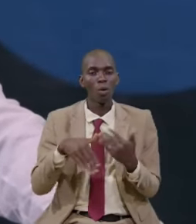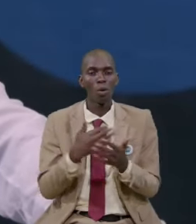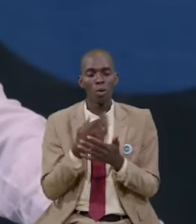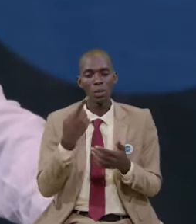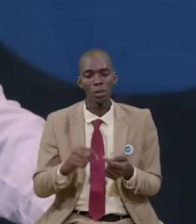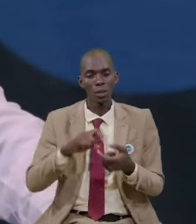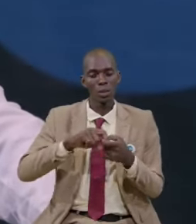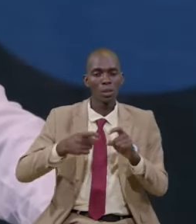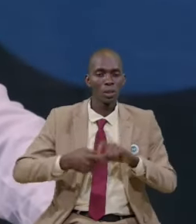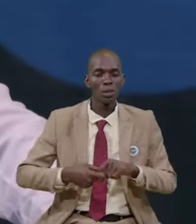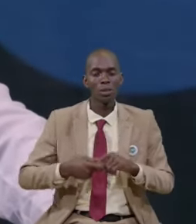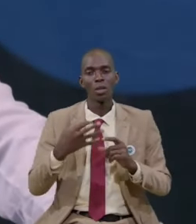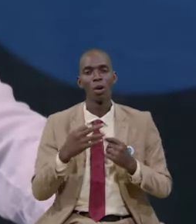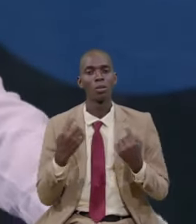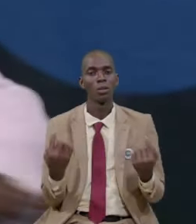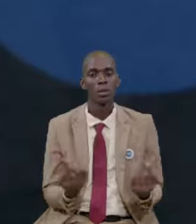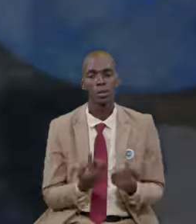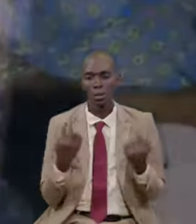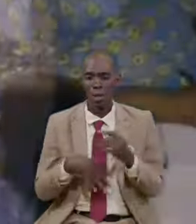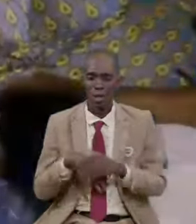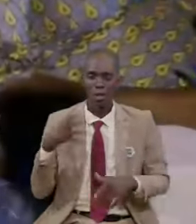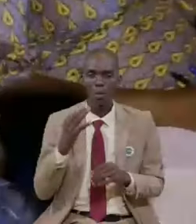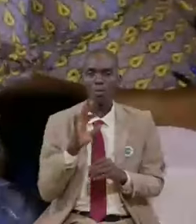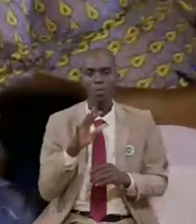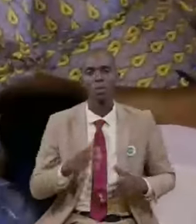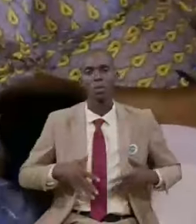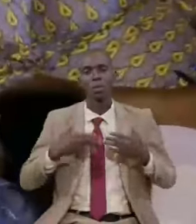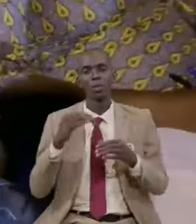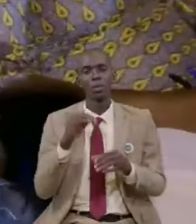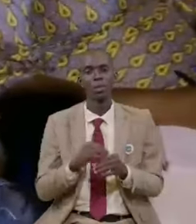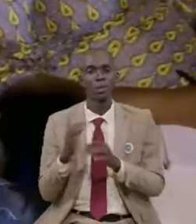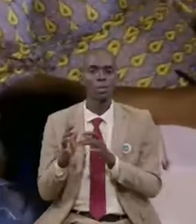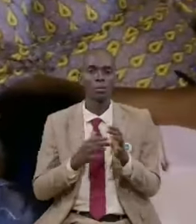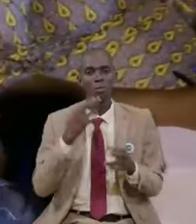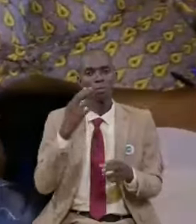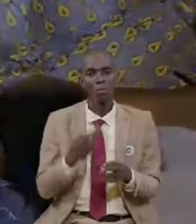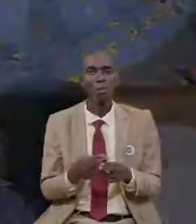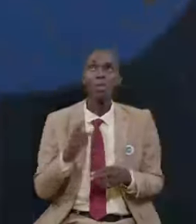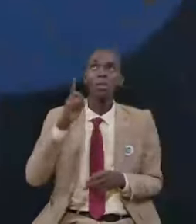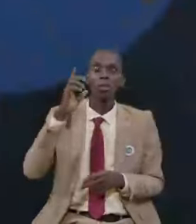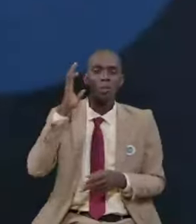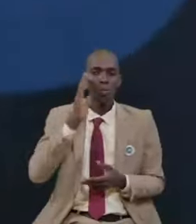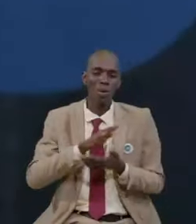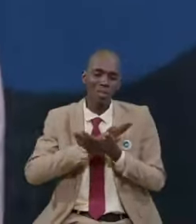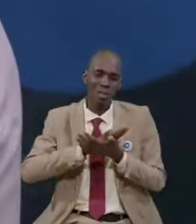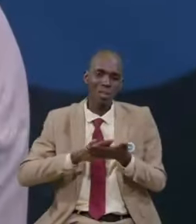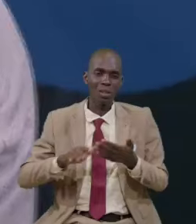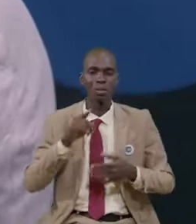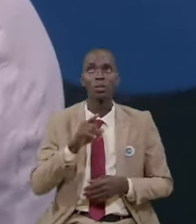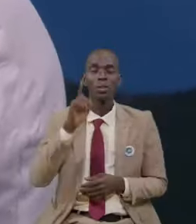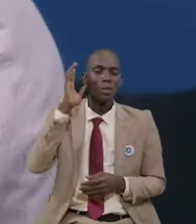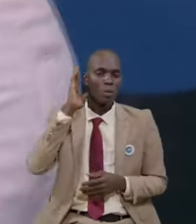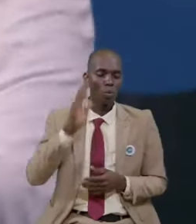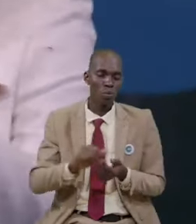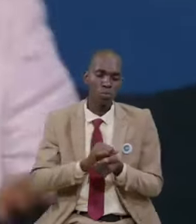away from your life in Jesus' name. He will cleanse you. He will purge you and make you as